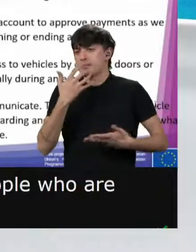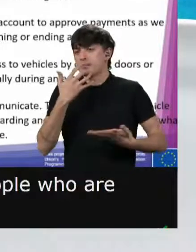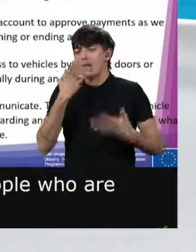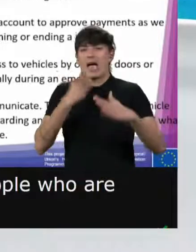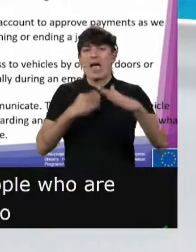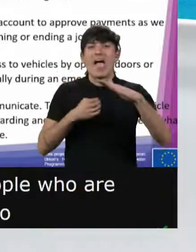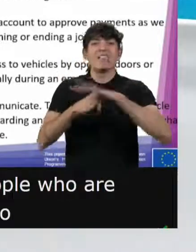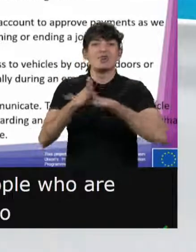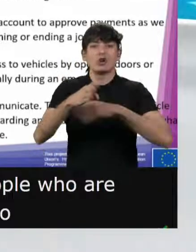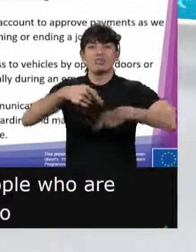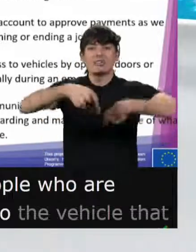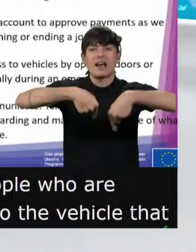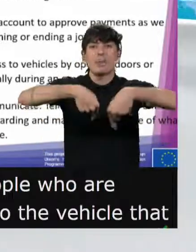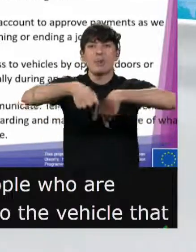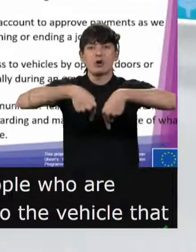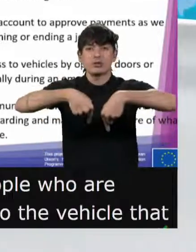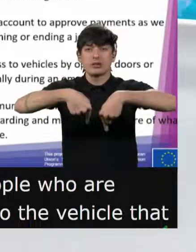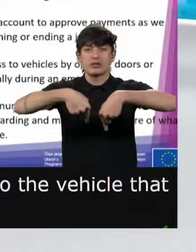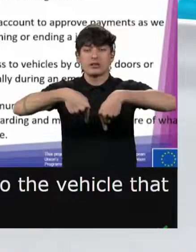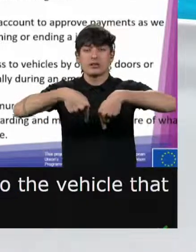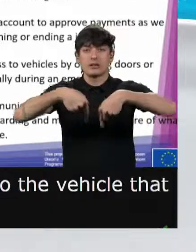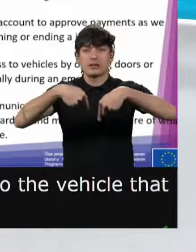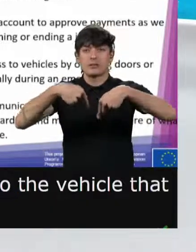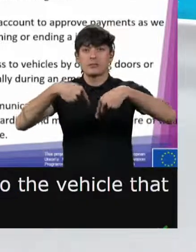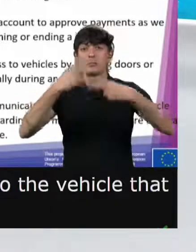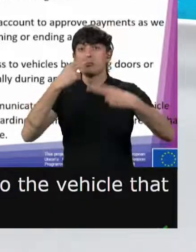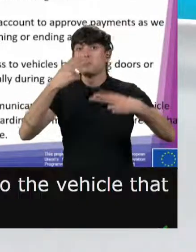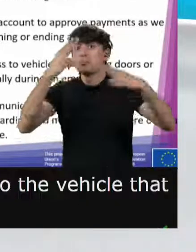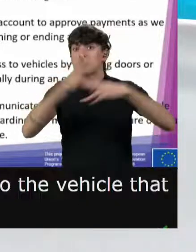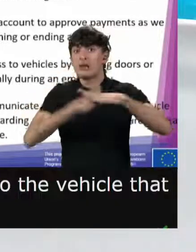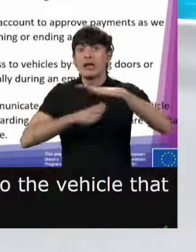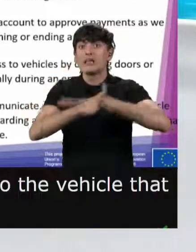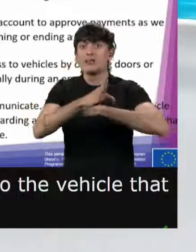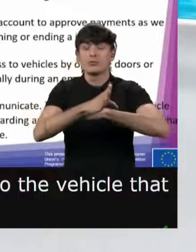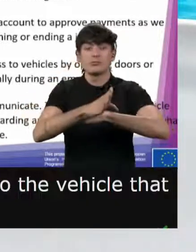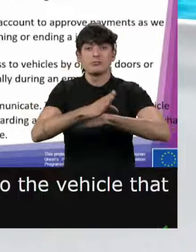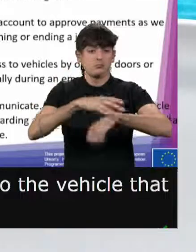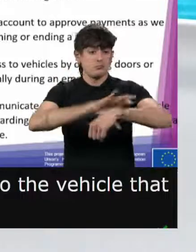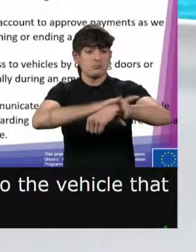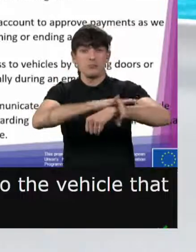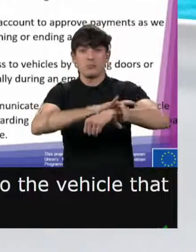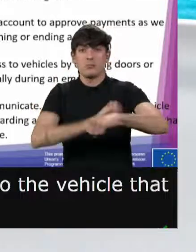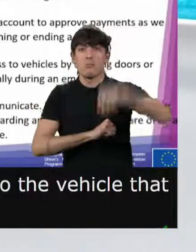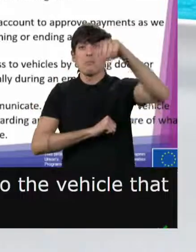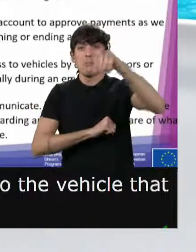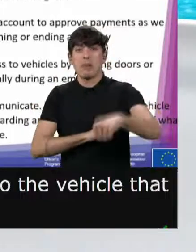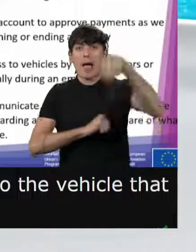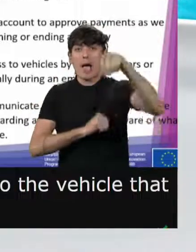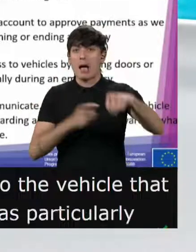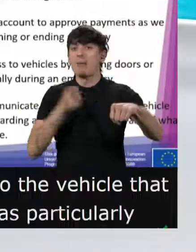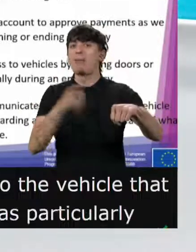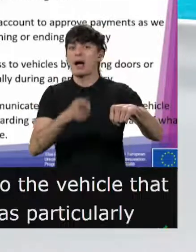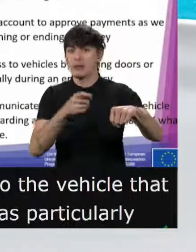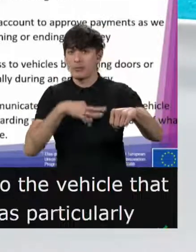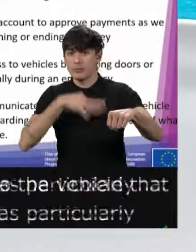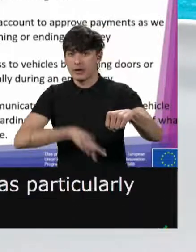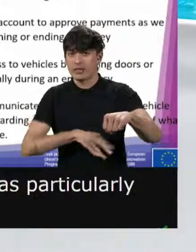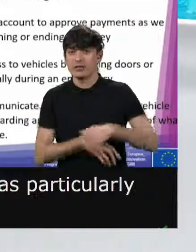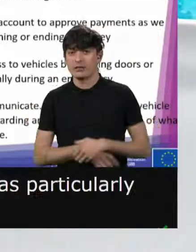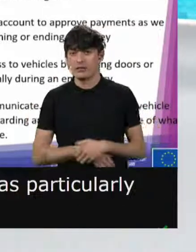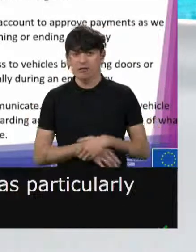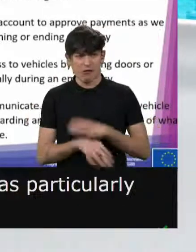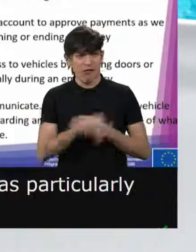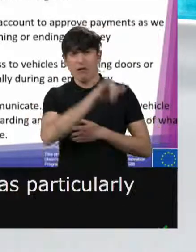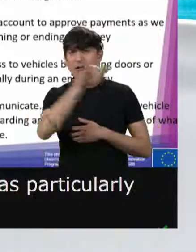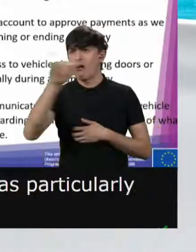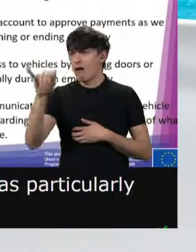longer boarding time is required, we're seen as particularly valuable. Bands are already available in some locations, and users